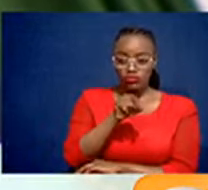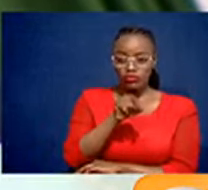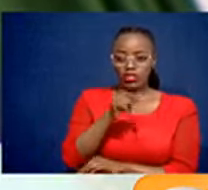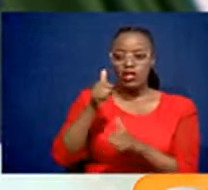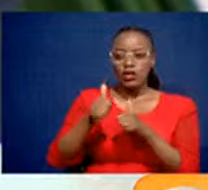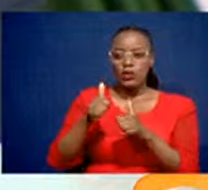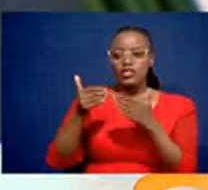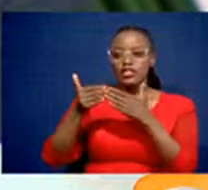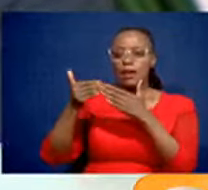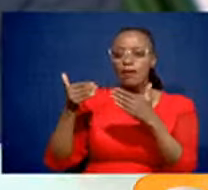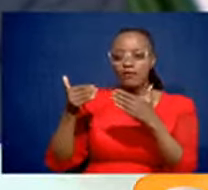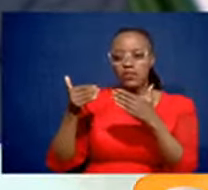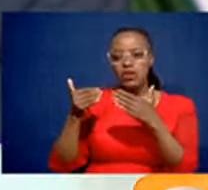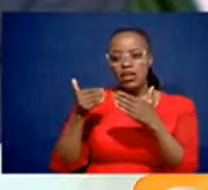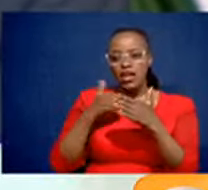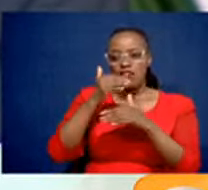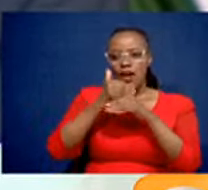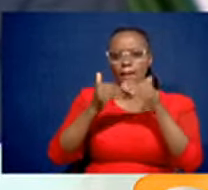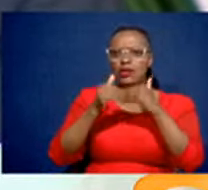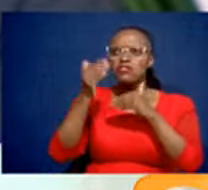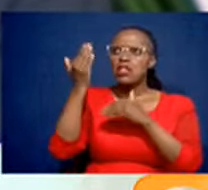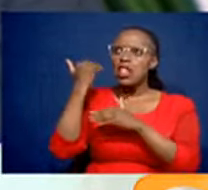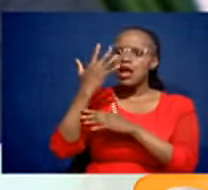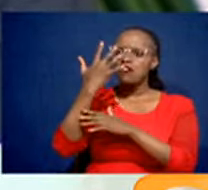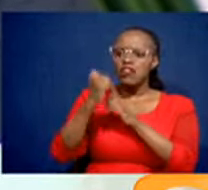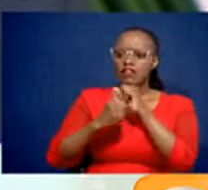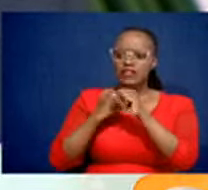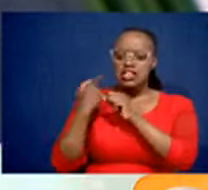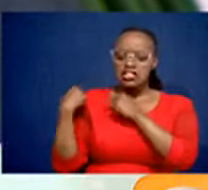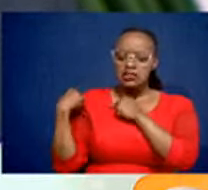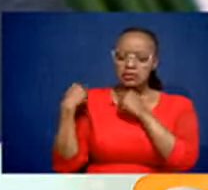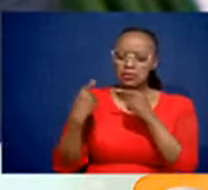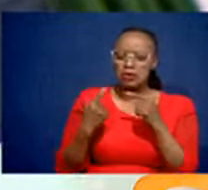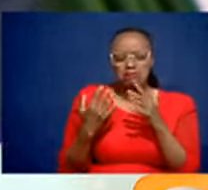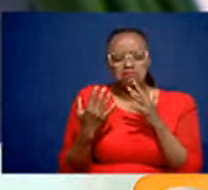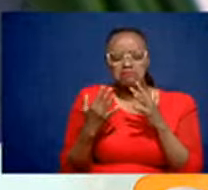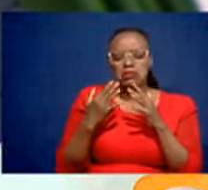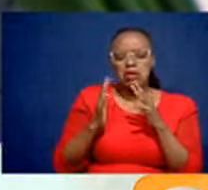that has been built for the last 5 years or so,